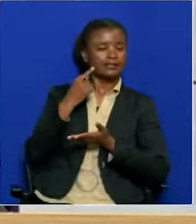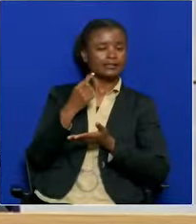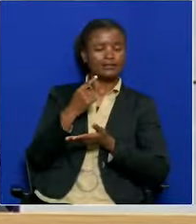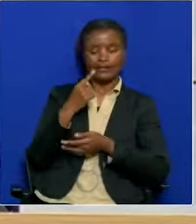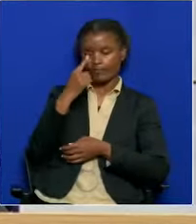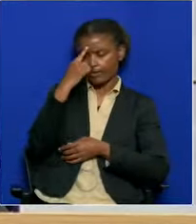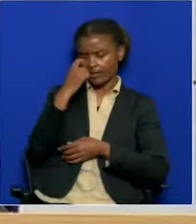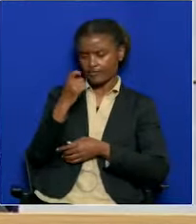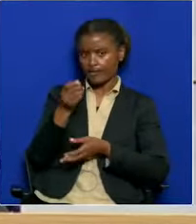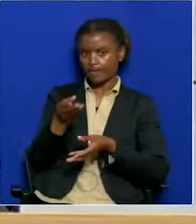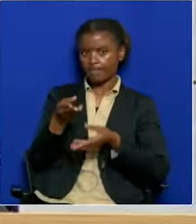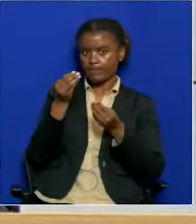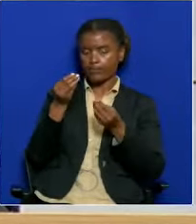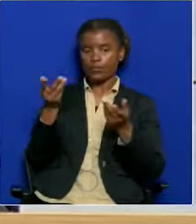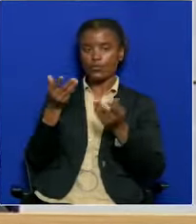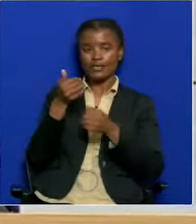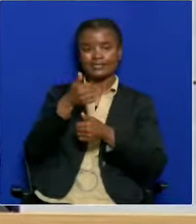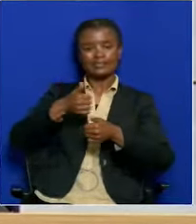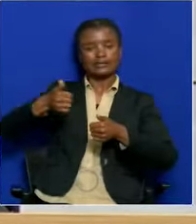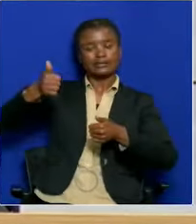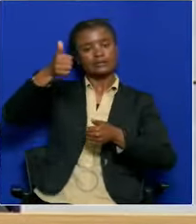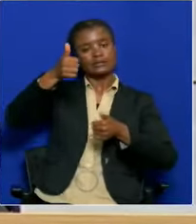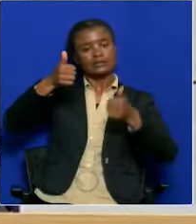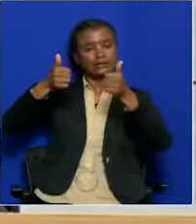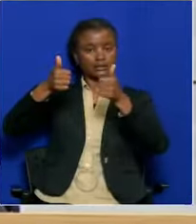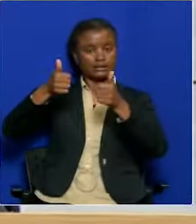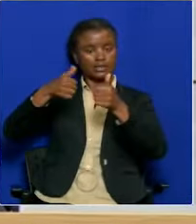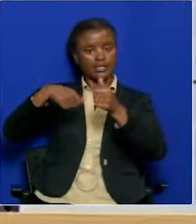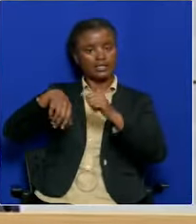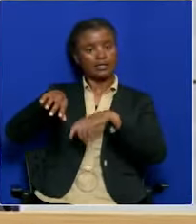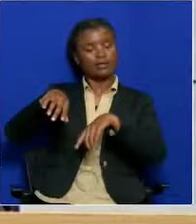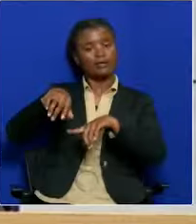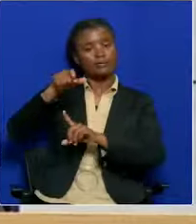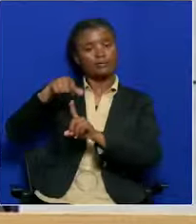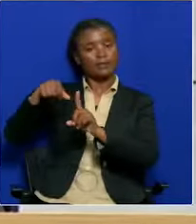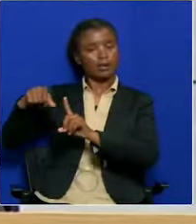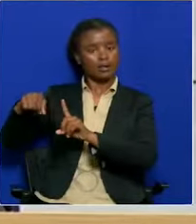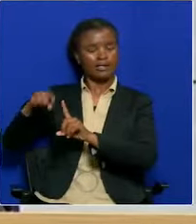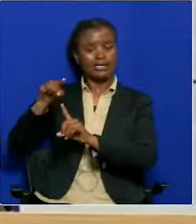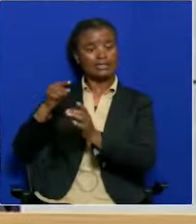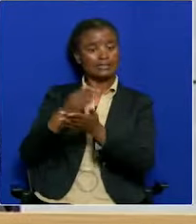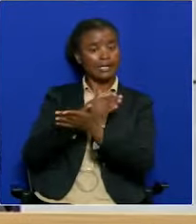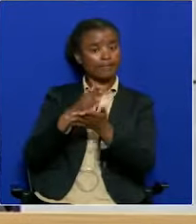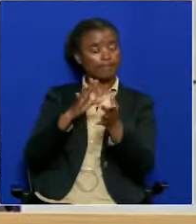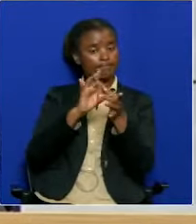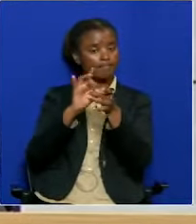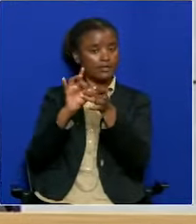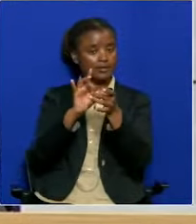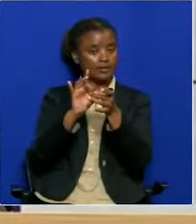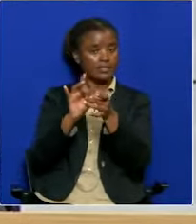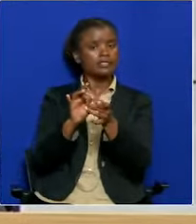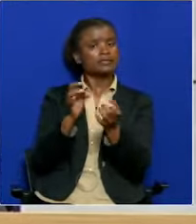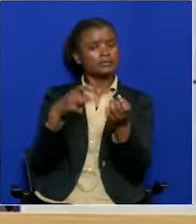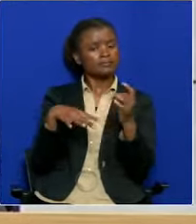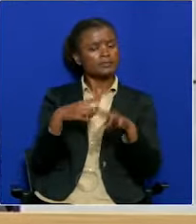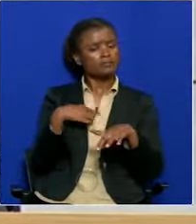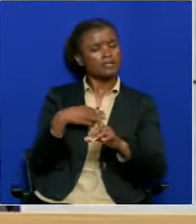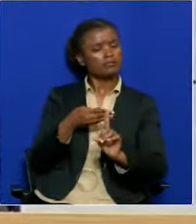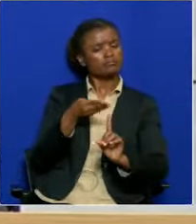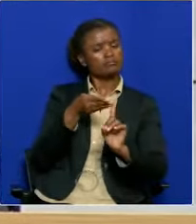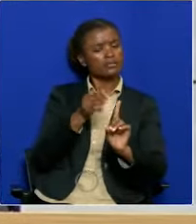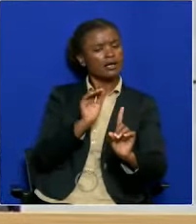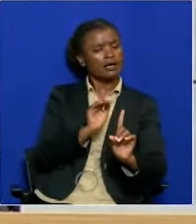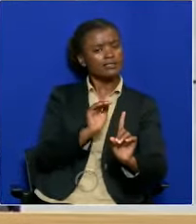to lots of them. And in some time I even asked him, are you an